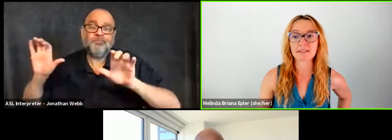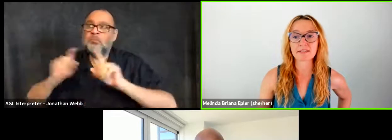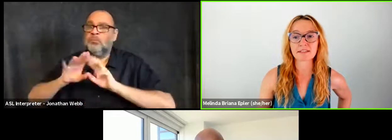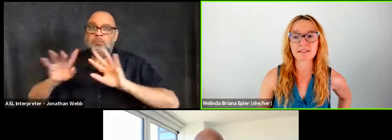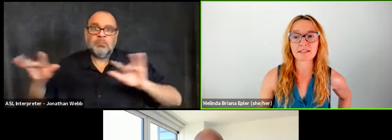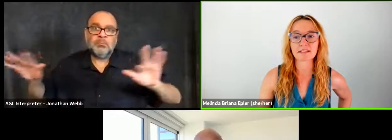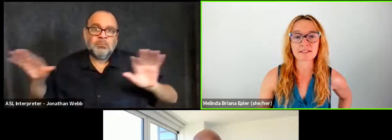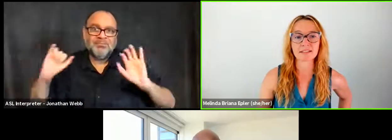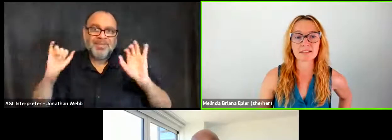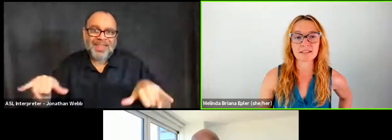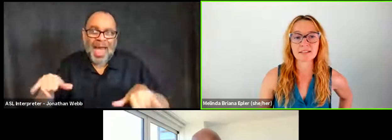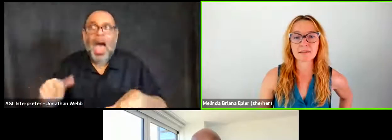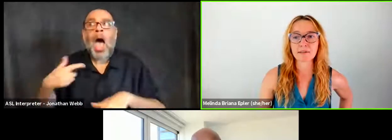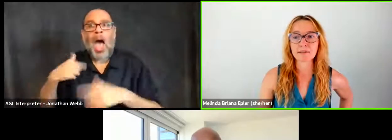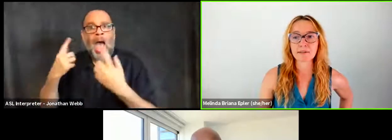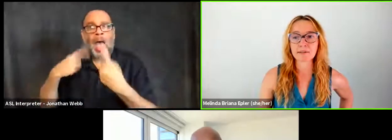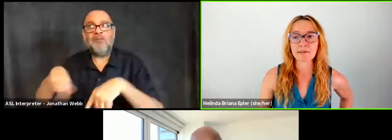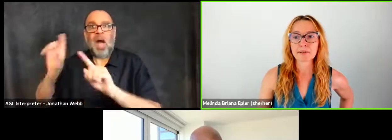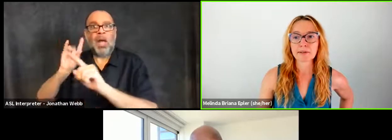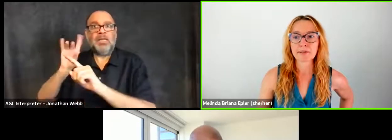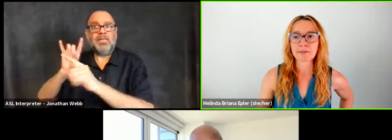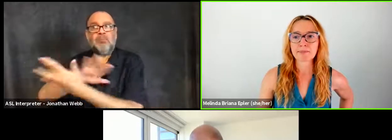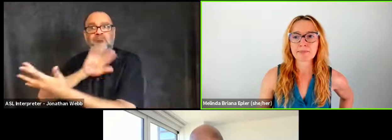kids. Yeah.